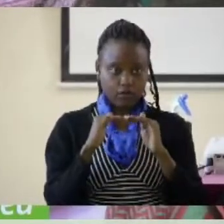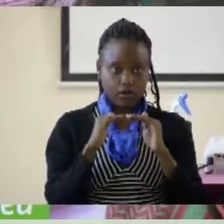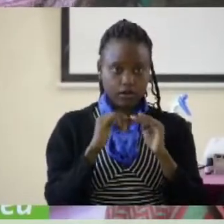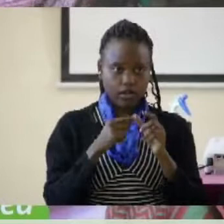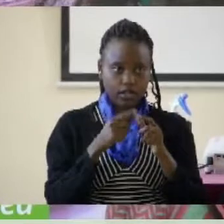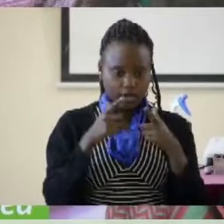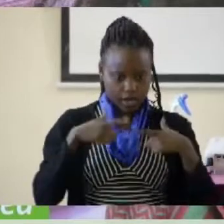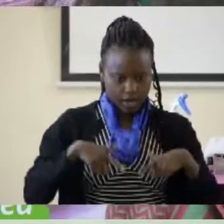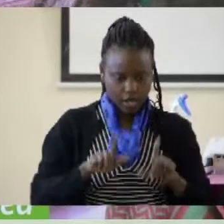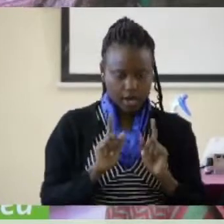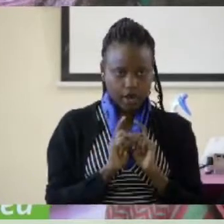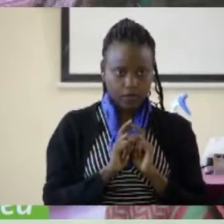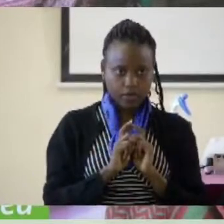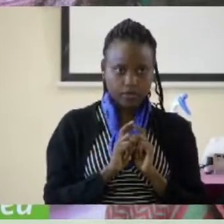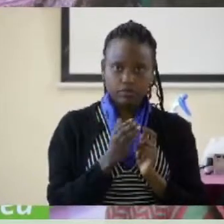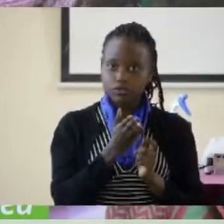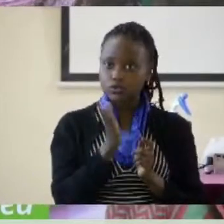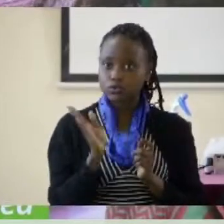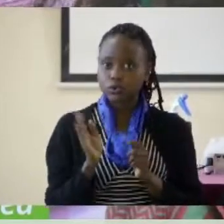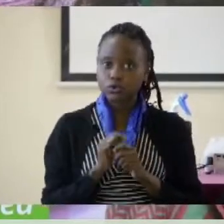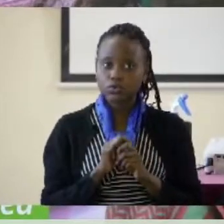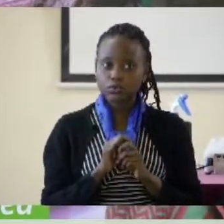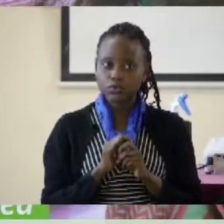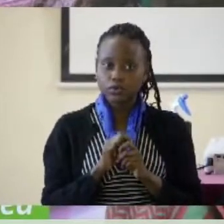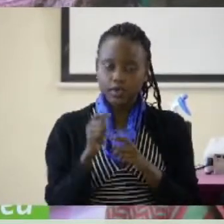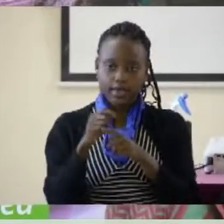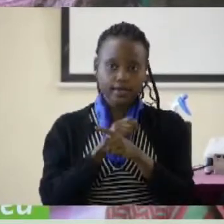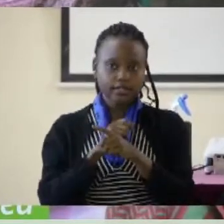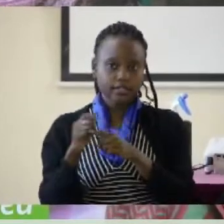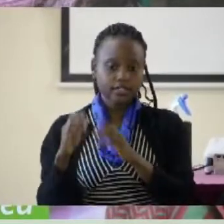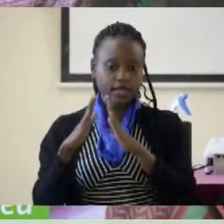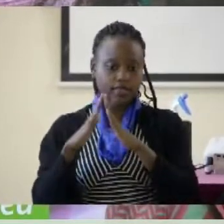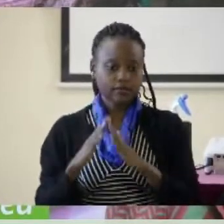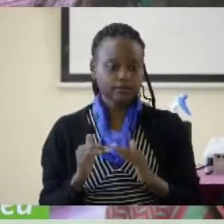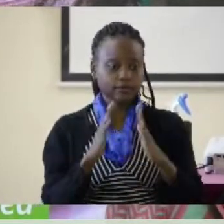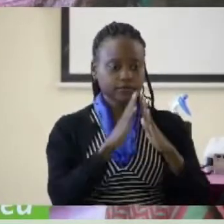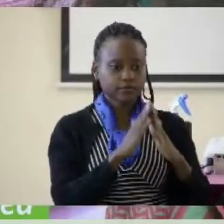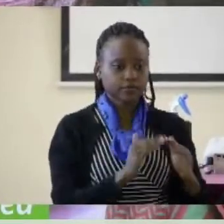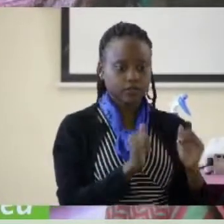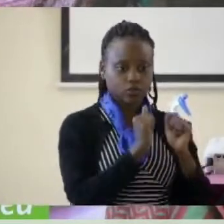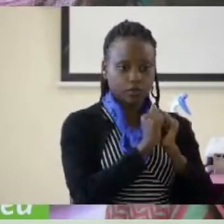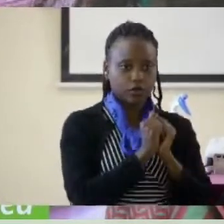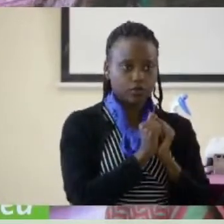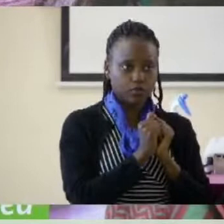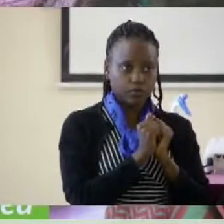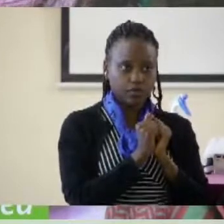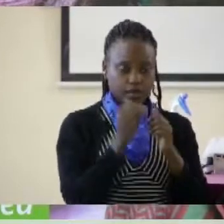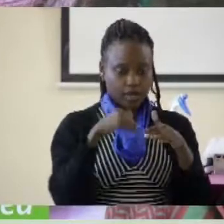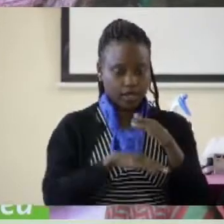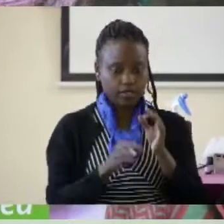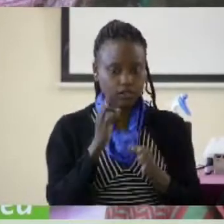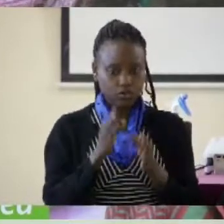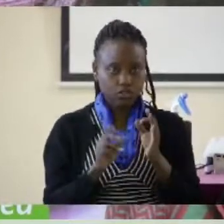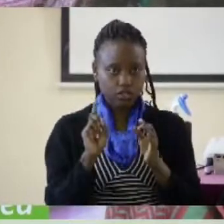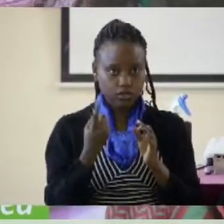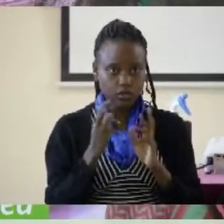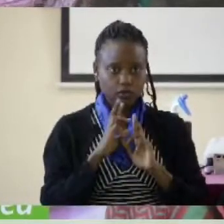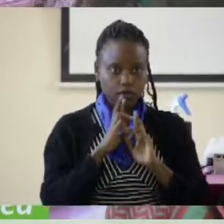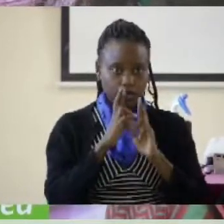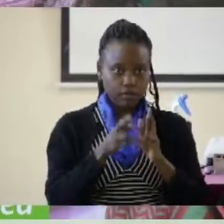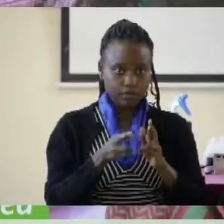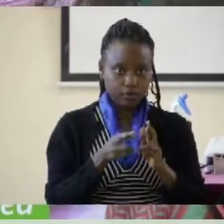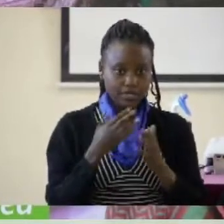allow them to go and train the nyumba kumis and make access to justice as one of the reporting